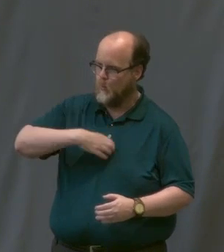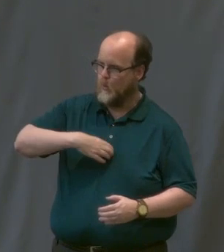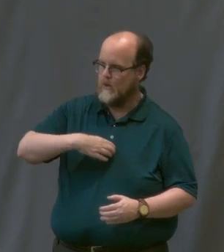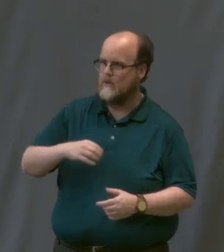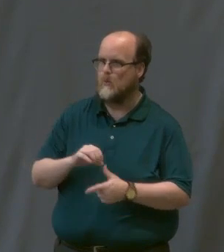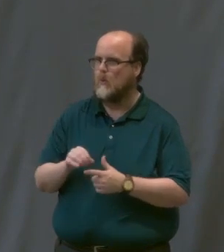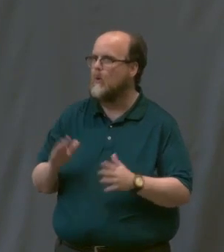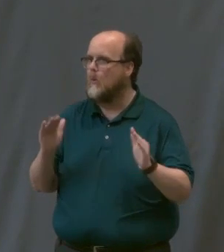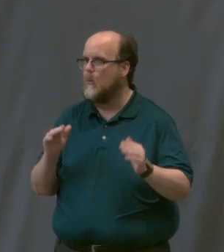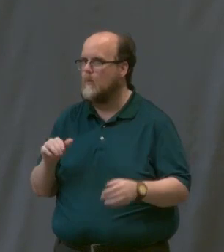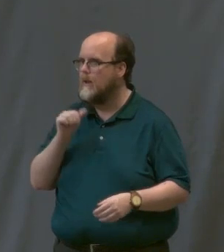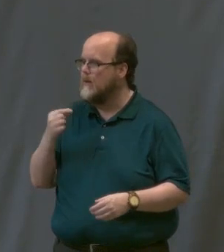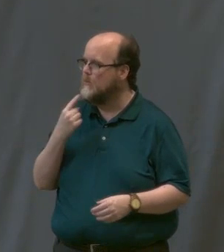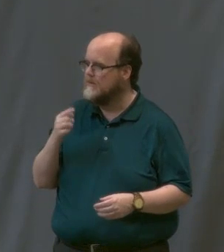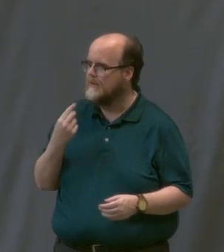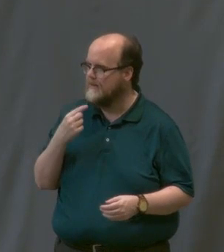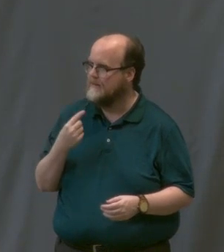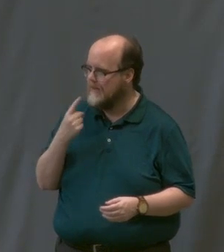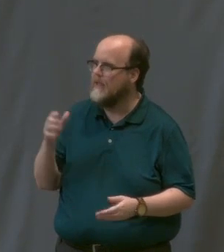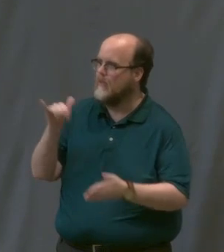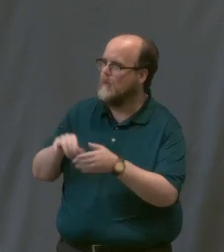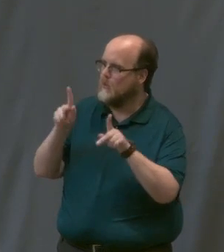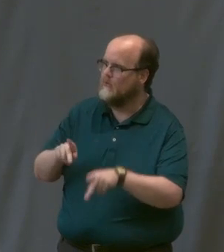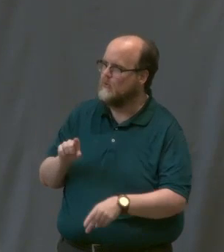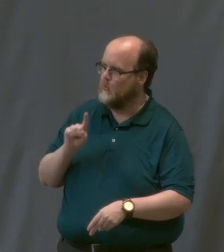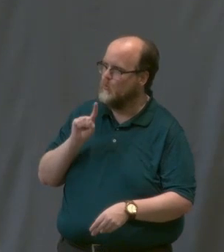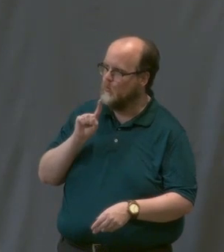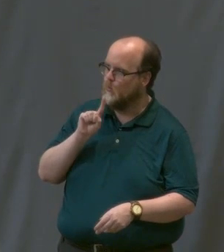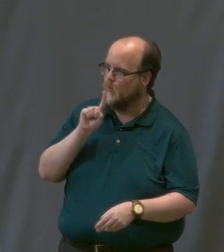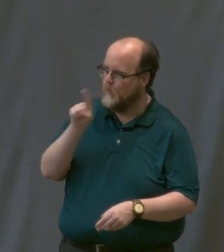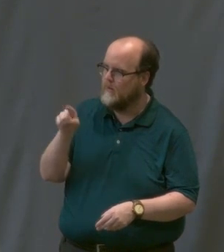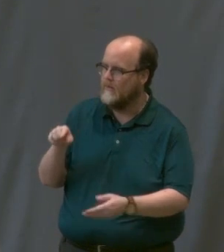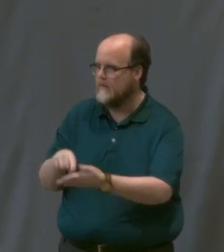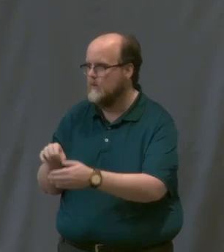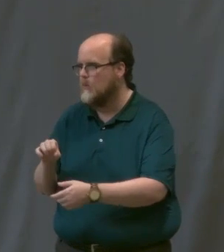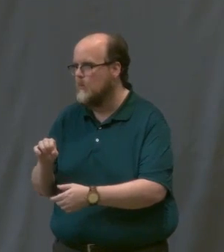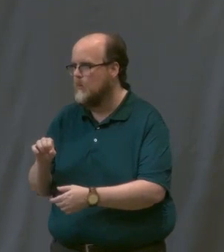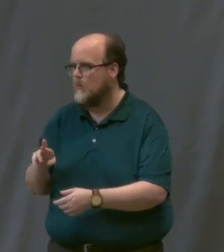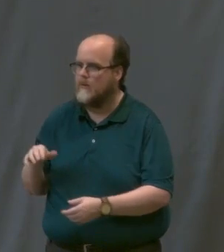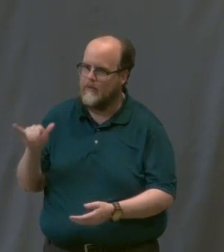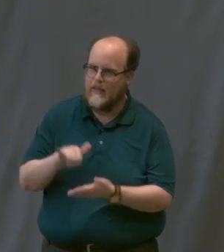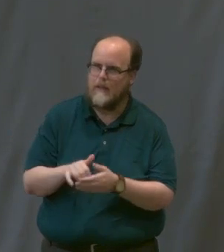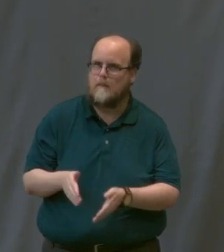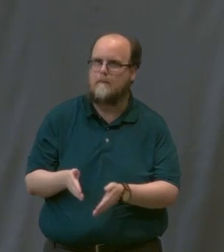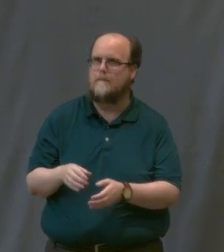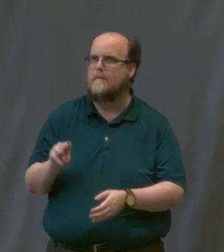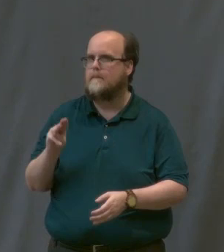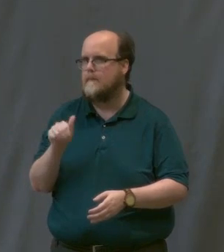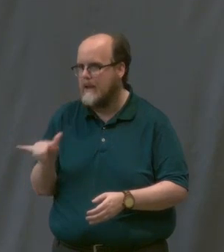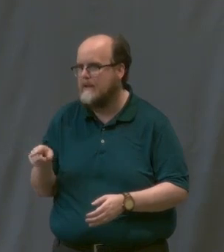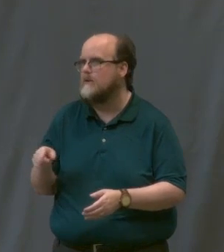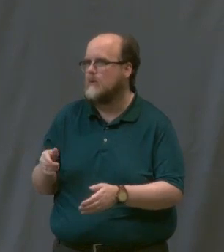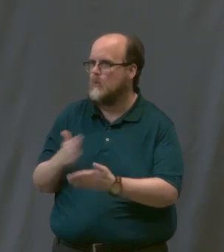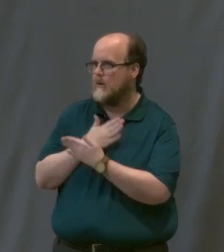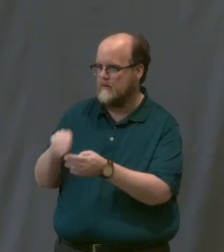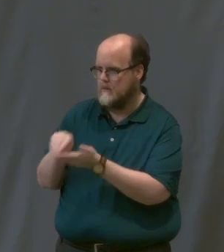not necessarily saying that person is this or that or whatever. May he or she rest in